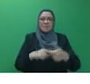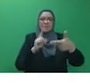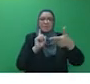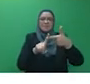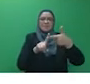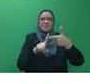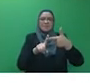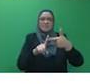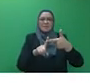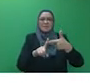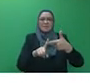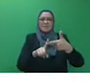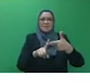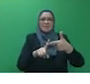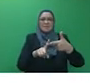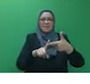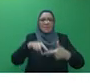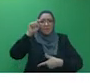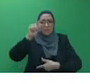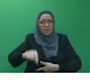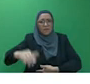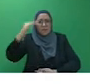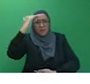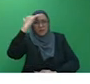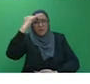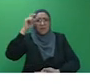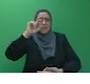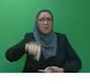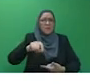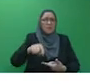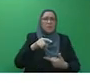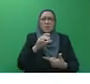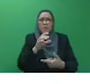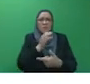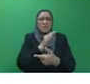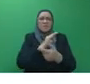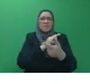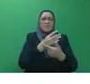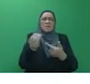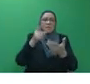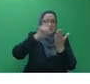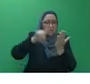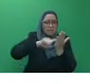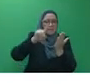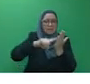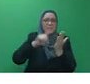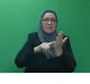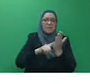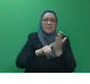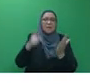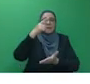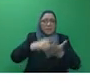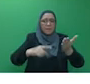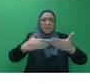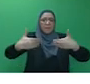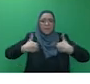the second would be to just be aware and watch i mean check out what